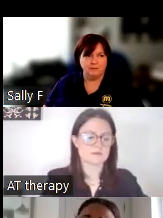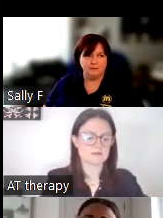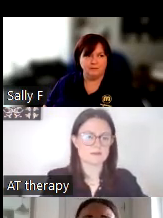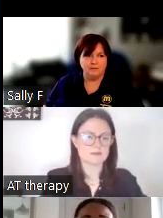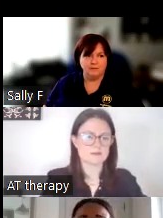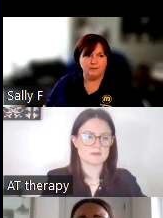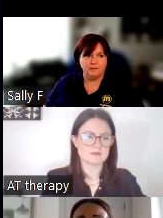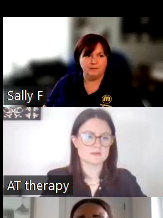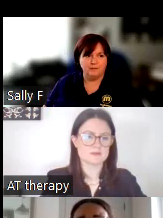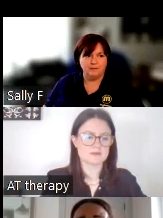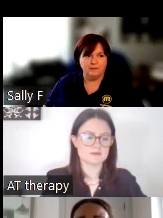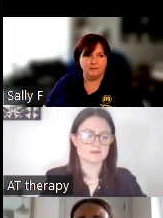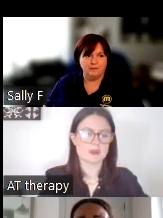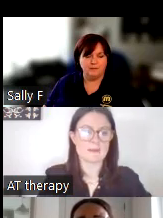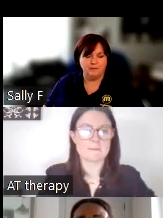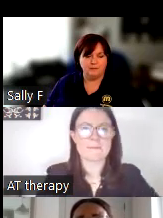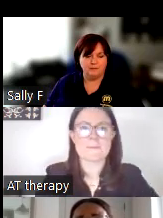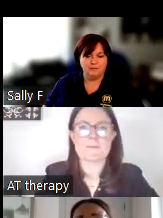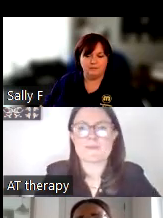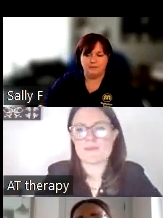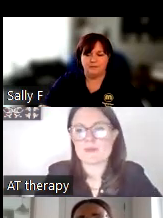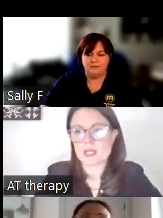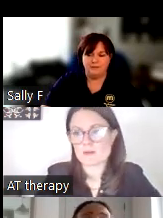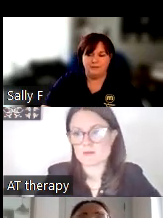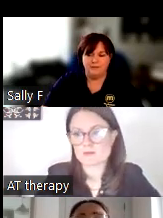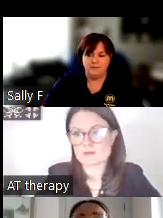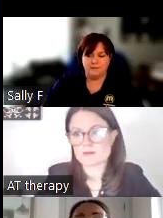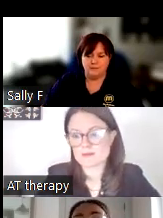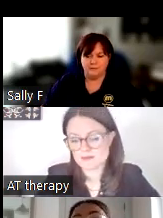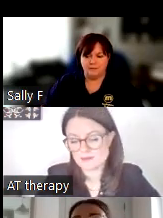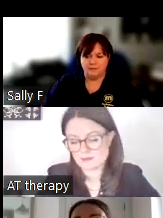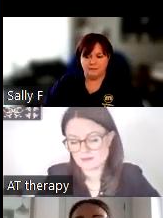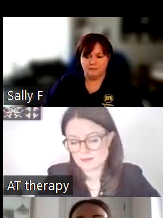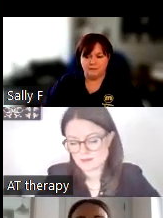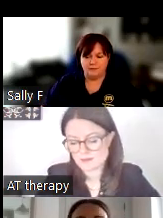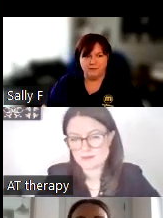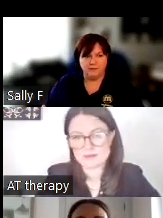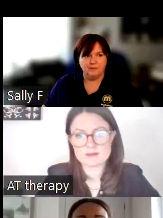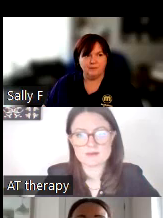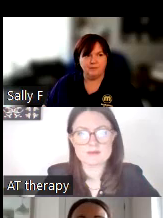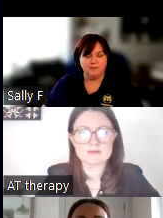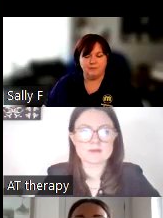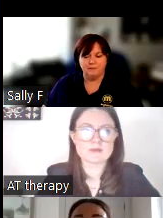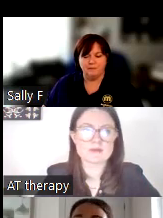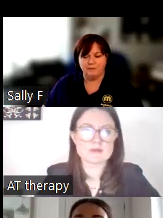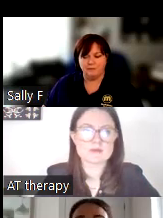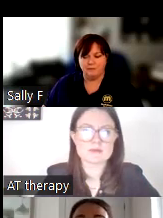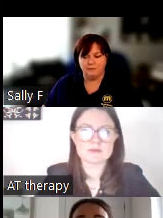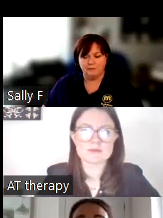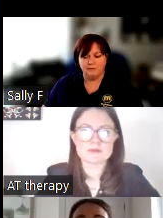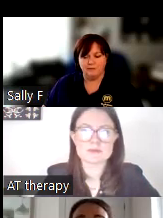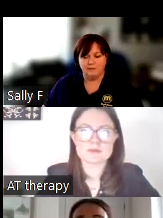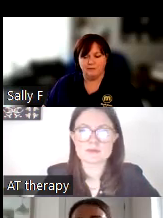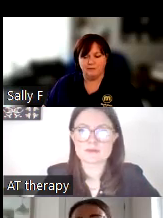have pathways that we followed in the NHS, which is the kind of the therapy interventions that we would offer to those children. So for children with